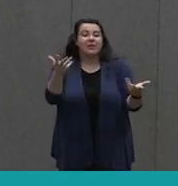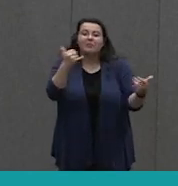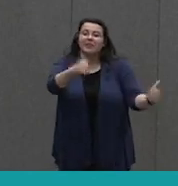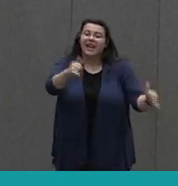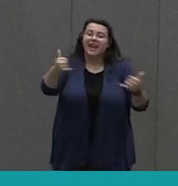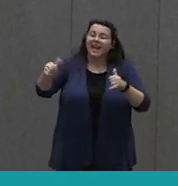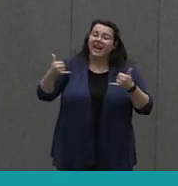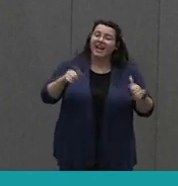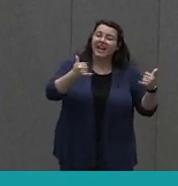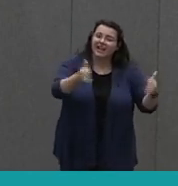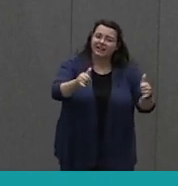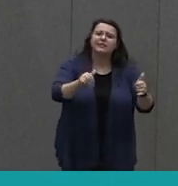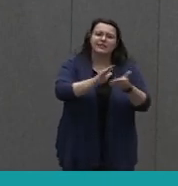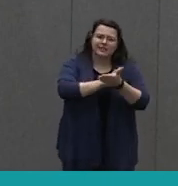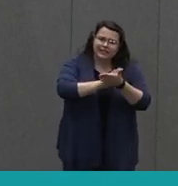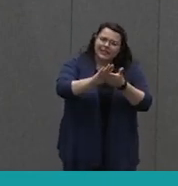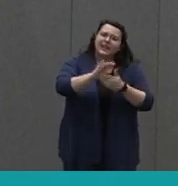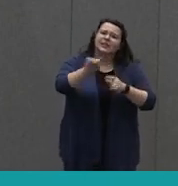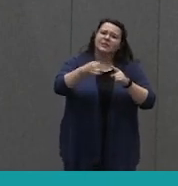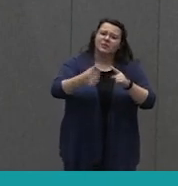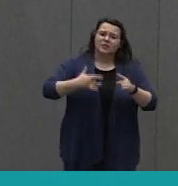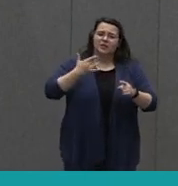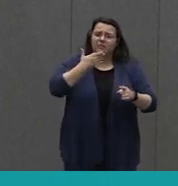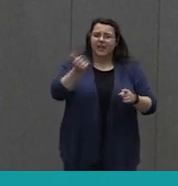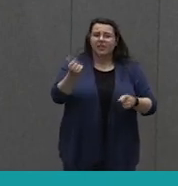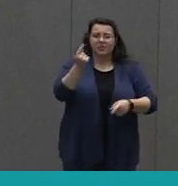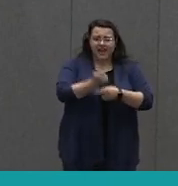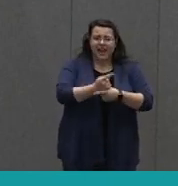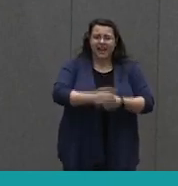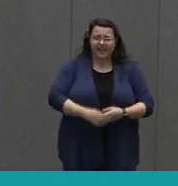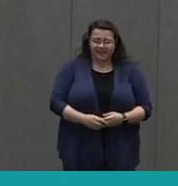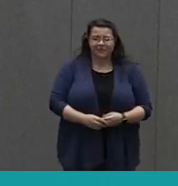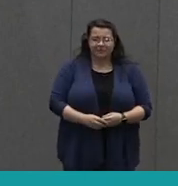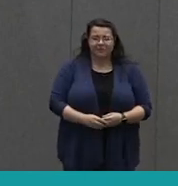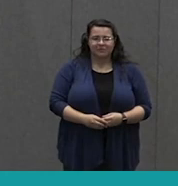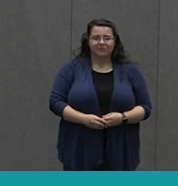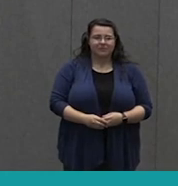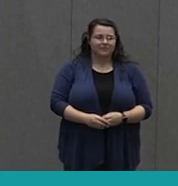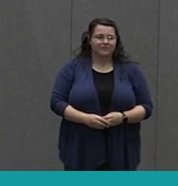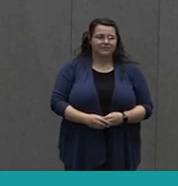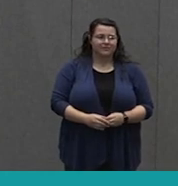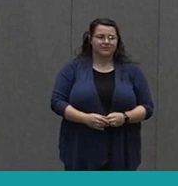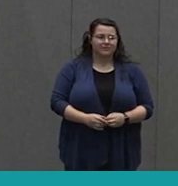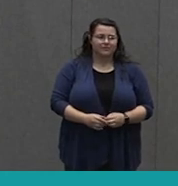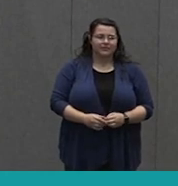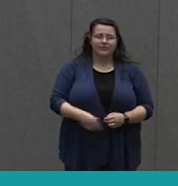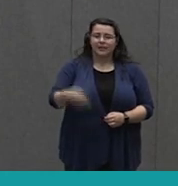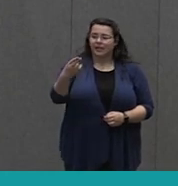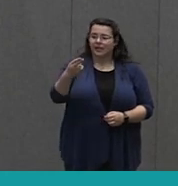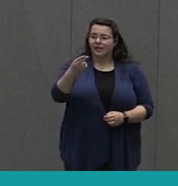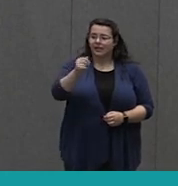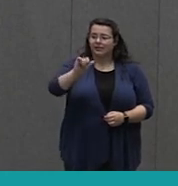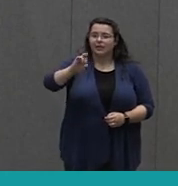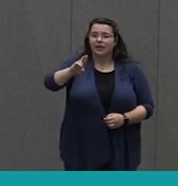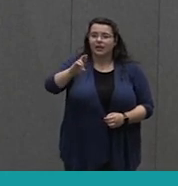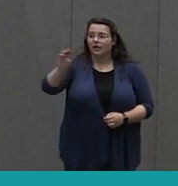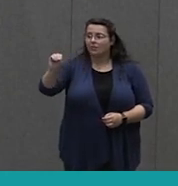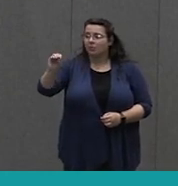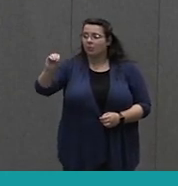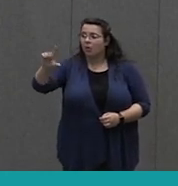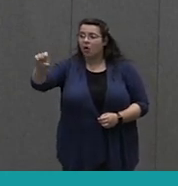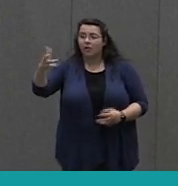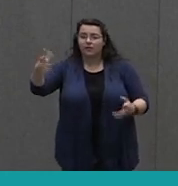sad face. She has a new kind of face. What kind of face is this? She has a face that says,